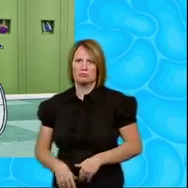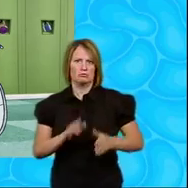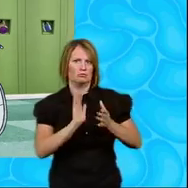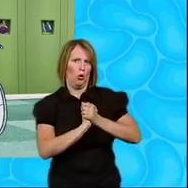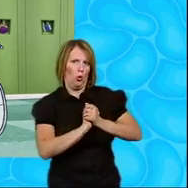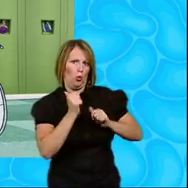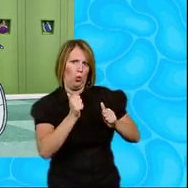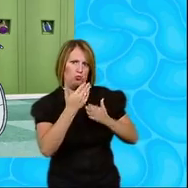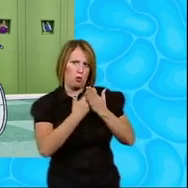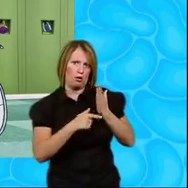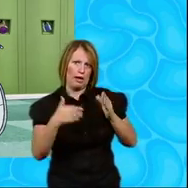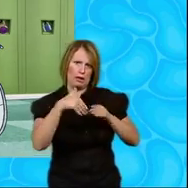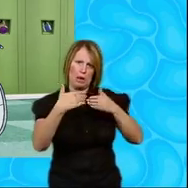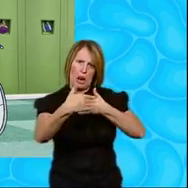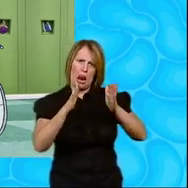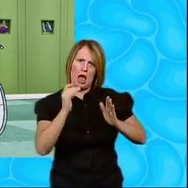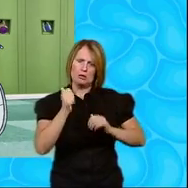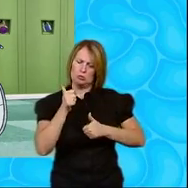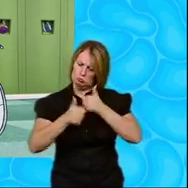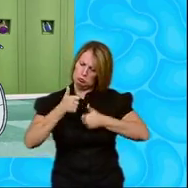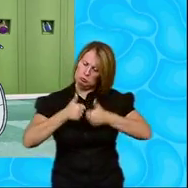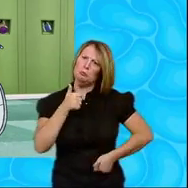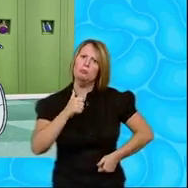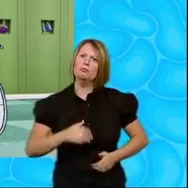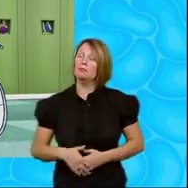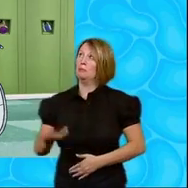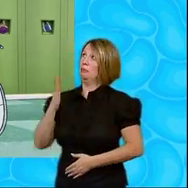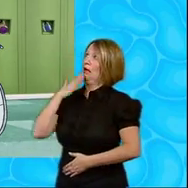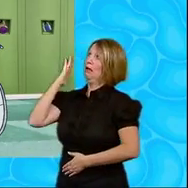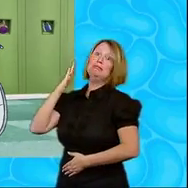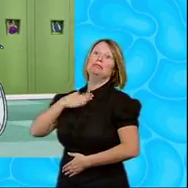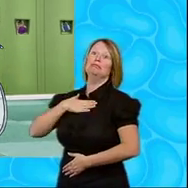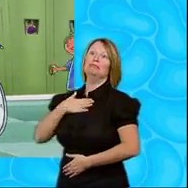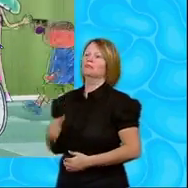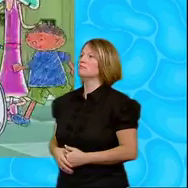good report you gave in class, Bobby. Congratulations. Thanks.